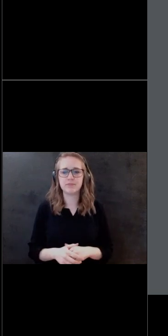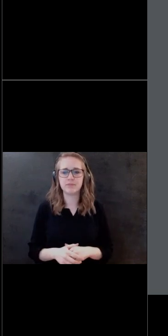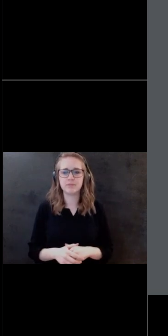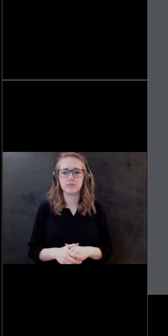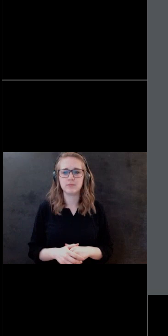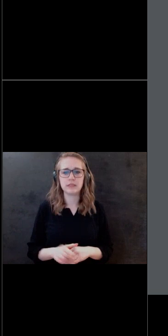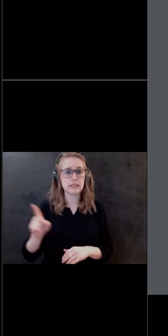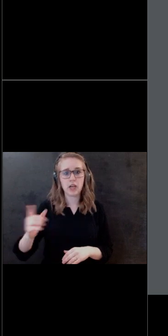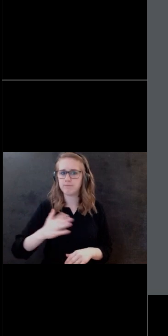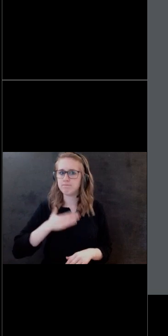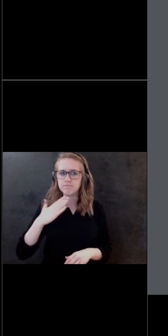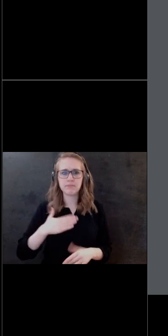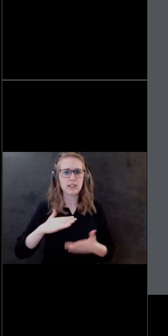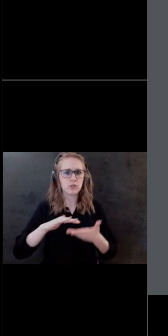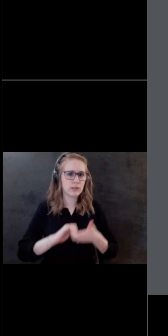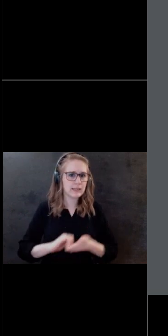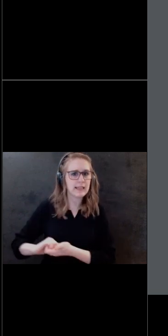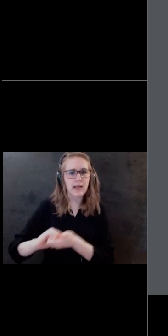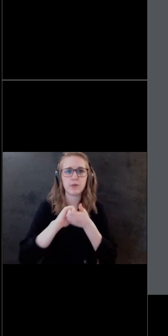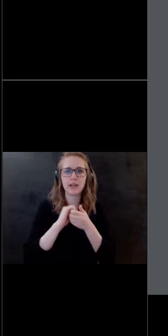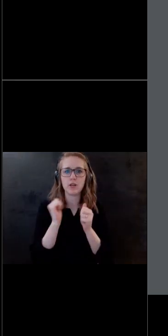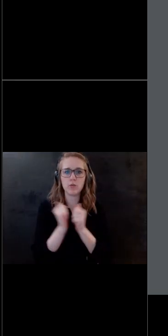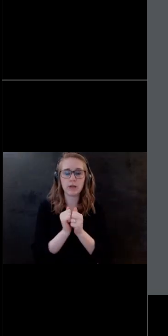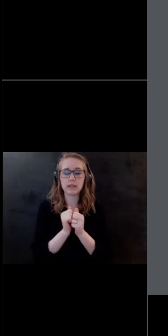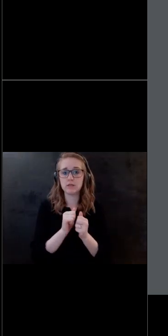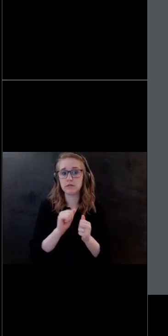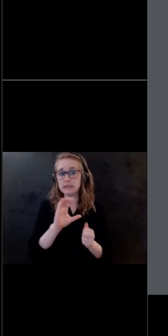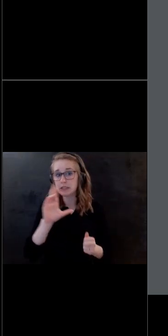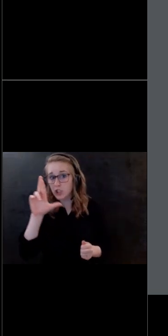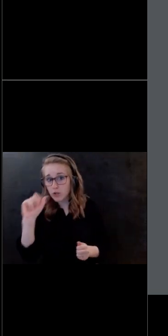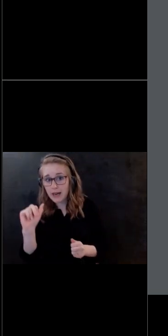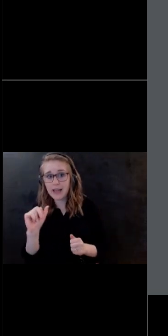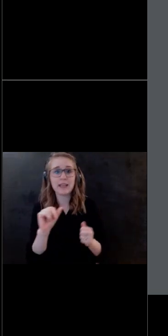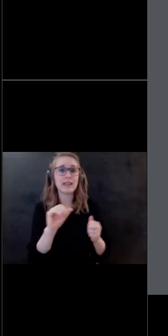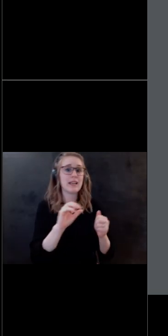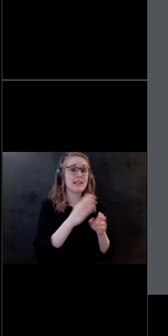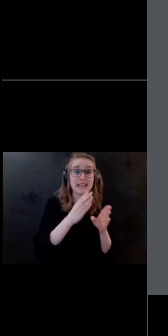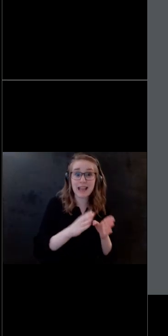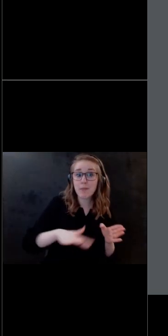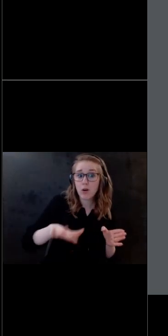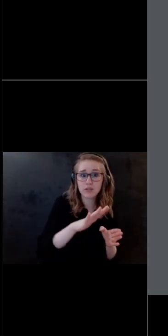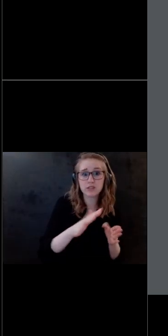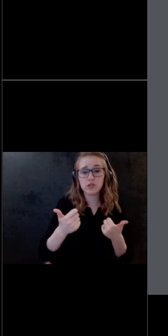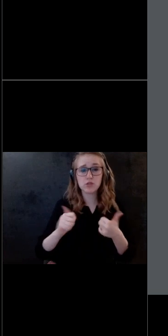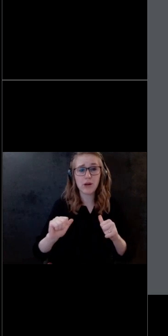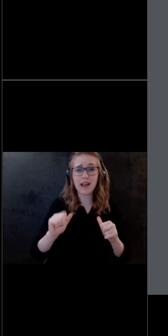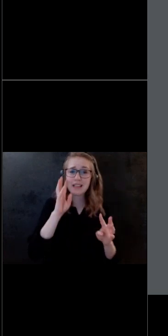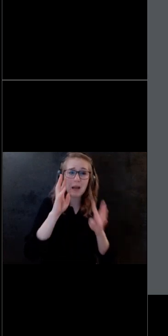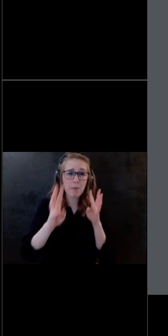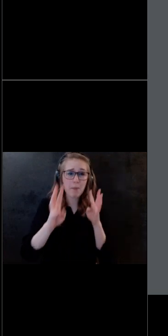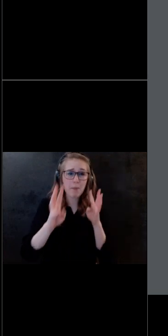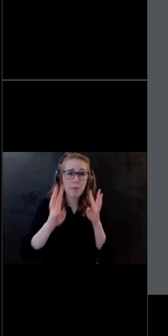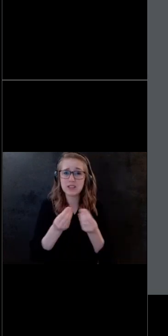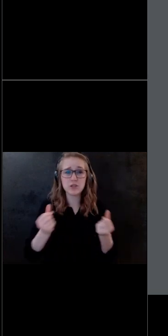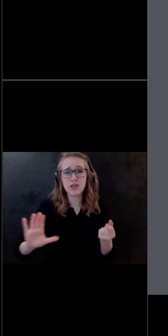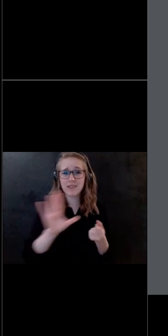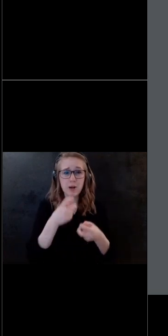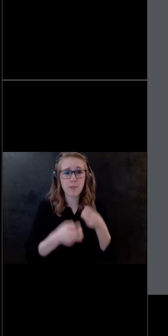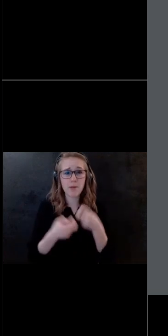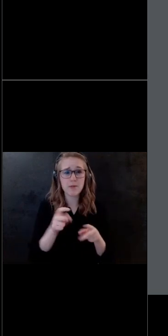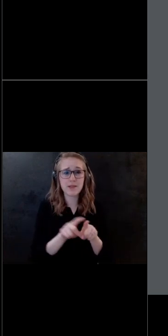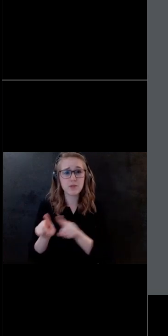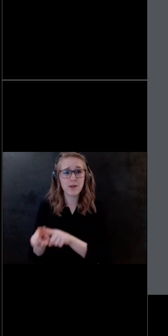than happy to be collaborative with not only the CRA, but also the neighbors, to see if we can come up with some solutions to their problems as